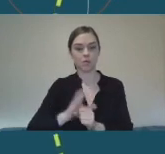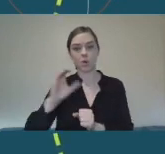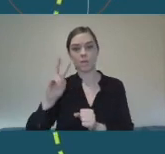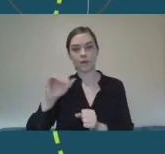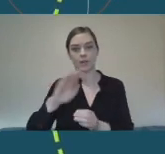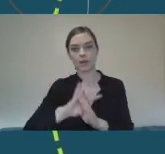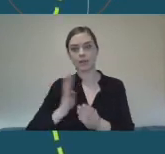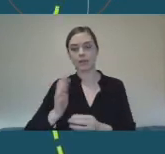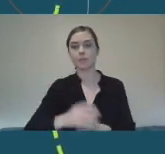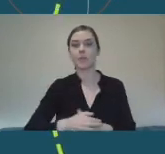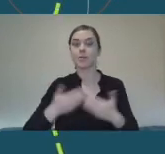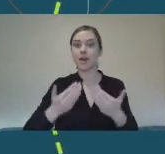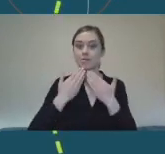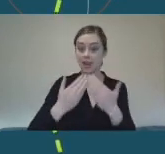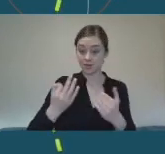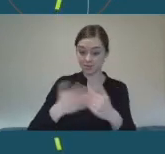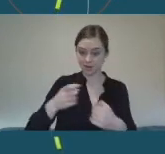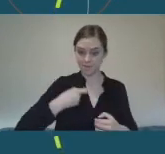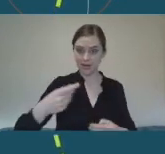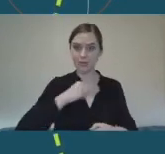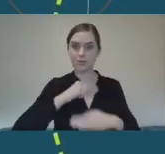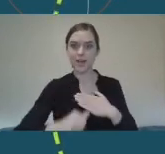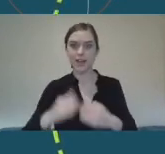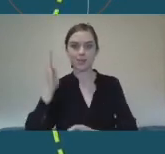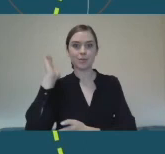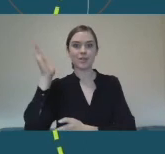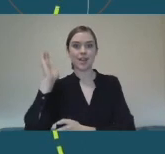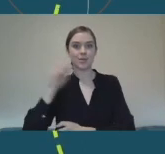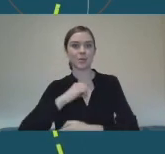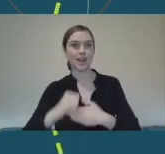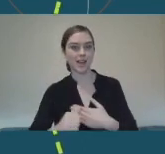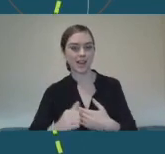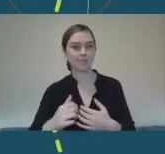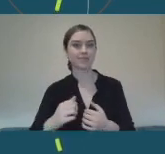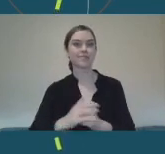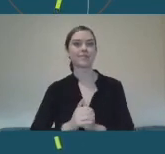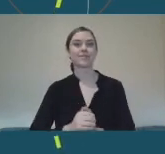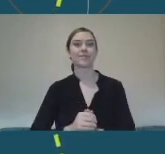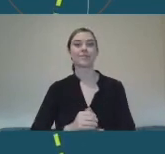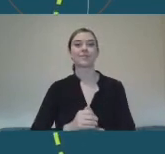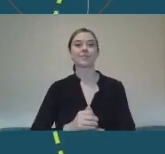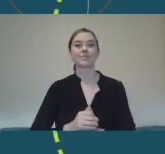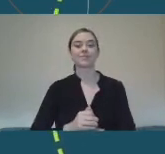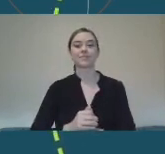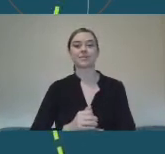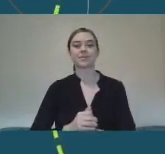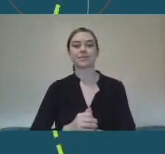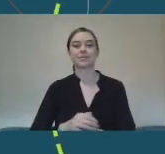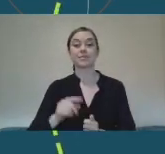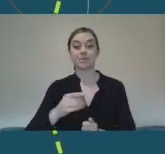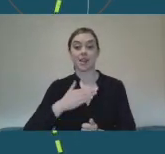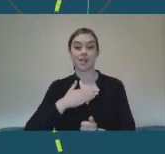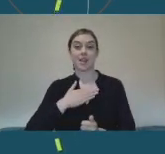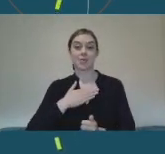personally again for the invitation to speak to your audience today. I would like to leave